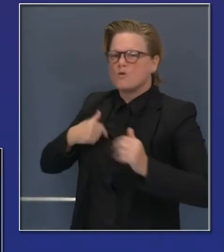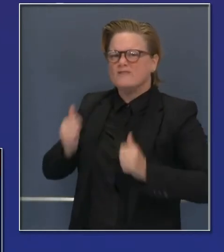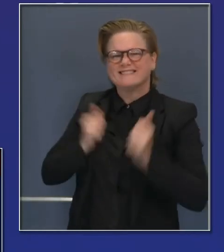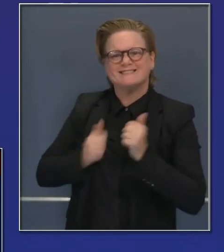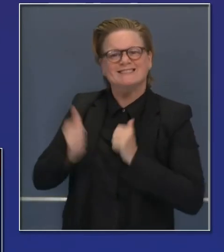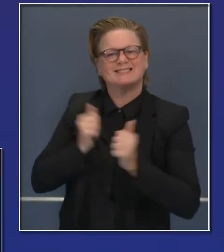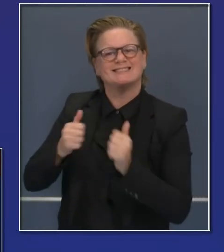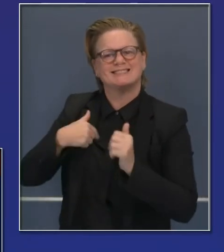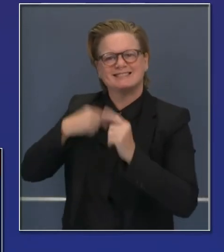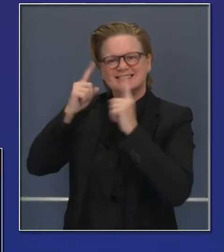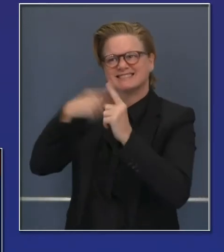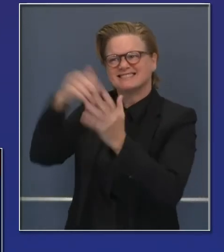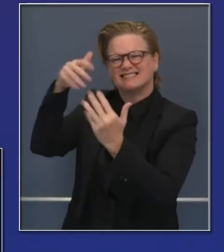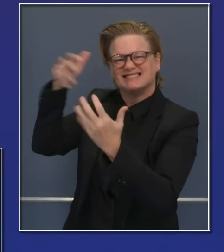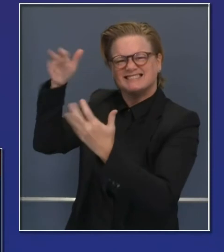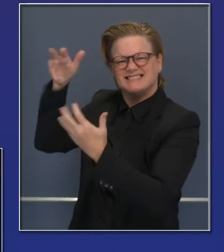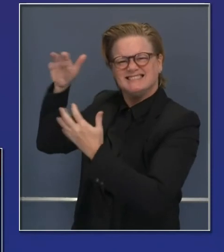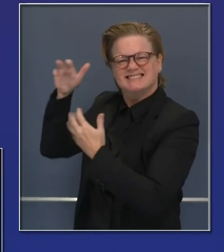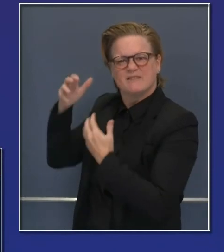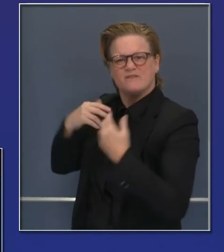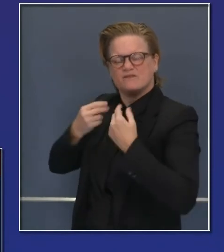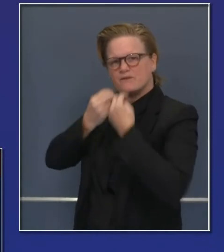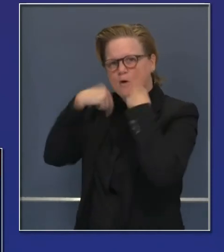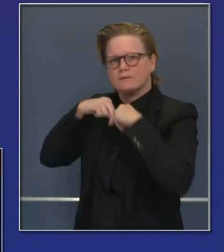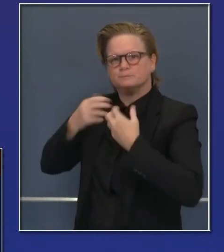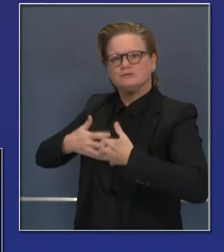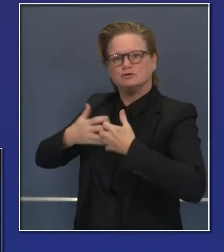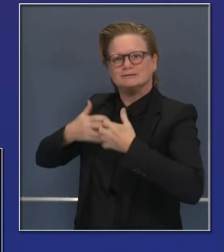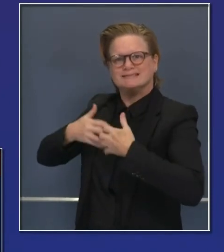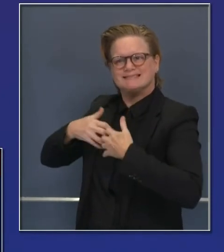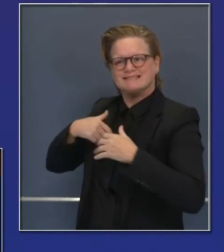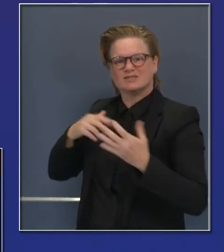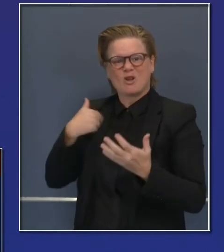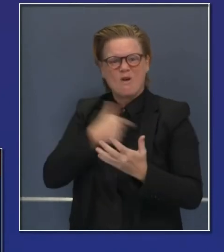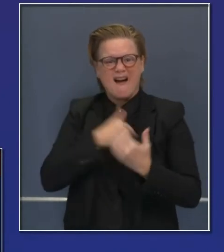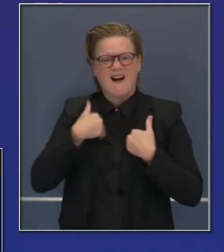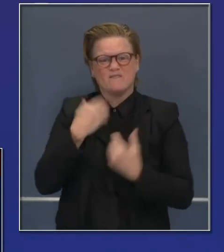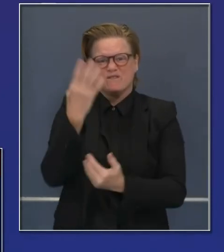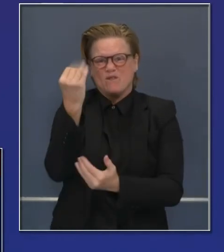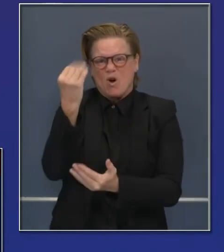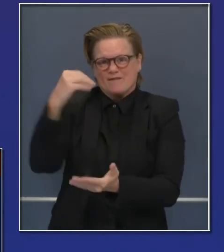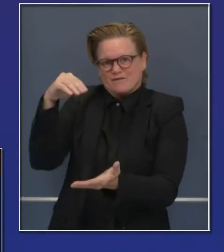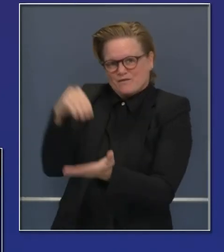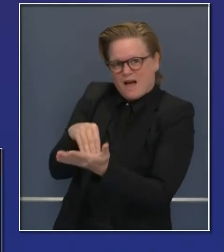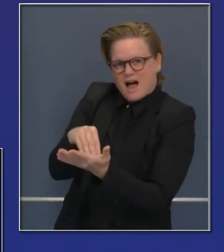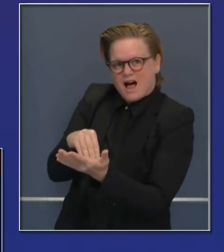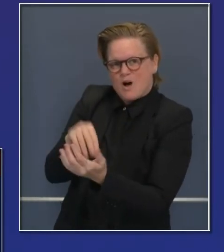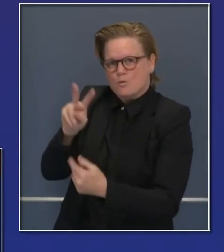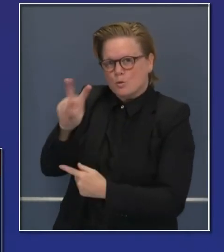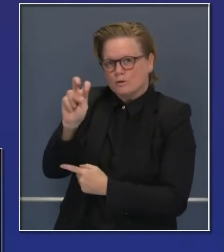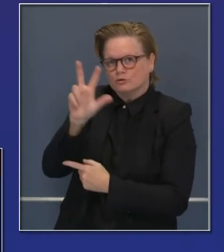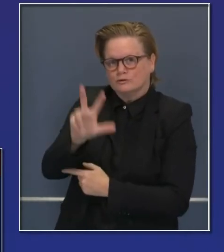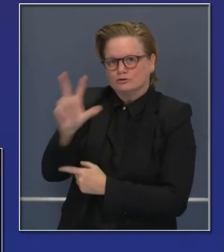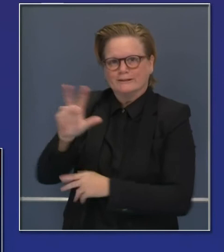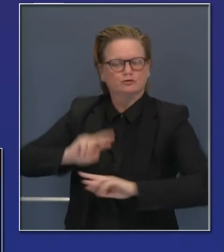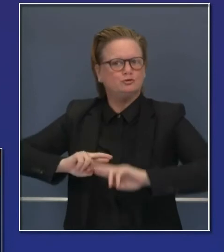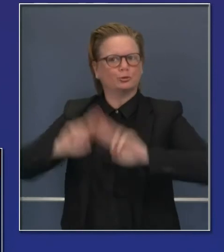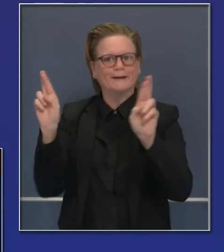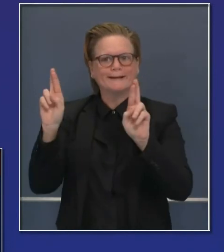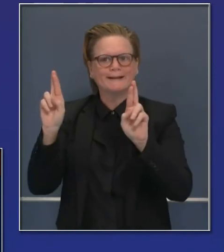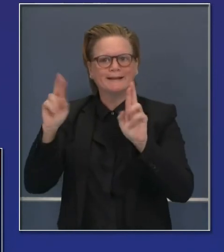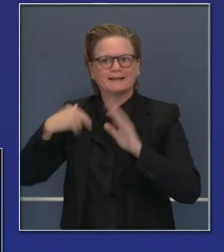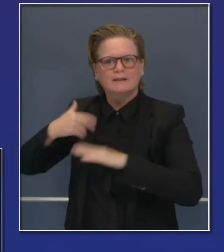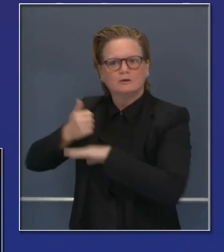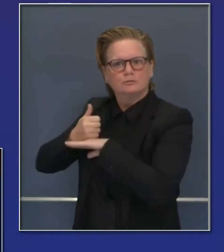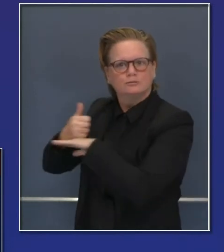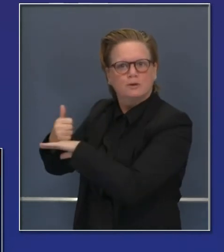over 14,000 ventilators that are now in our state inventory. So that gives you a sense. We've never